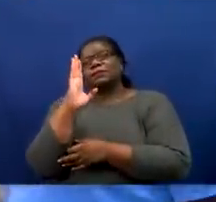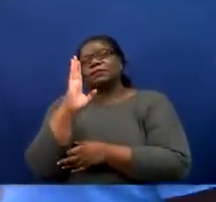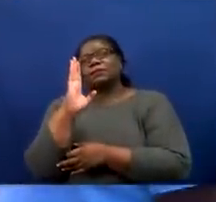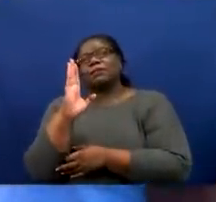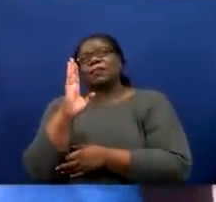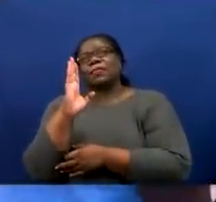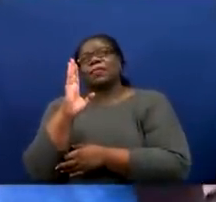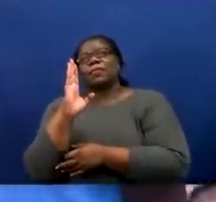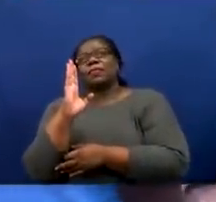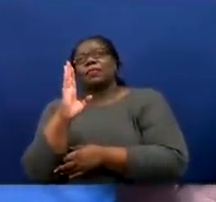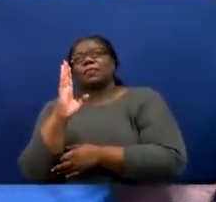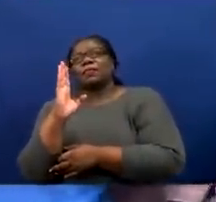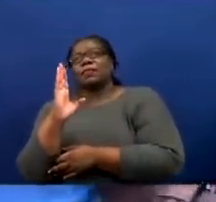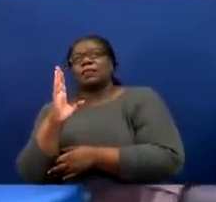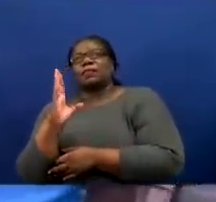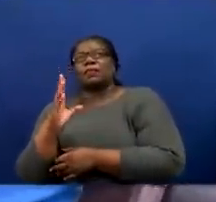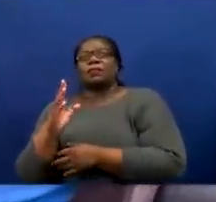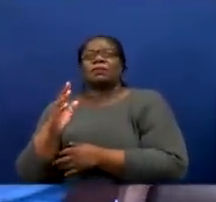Musicians, please, please.